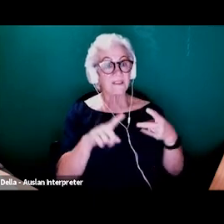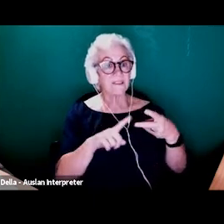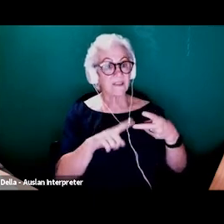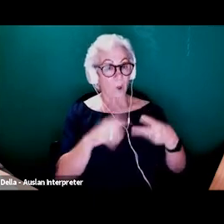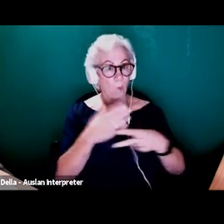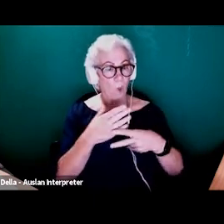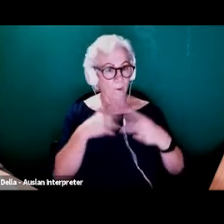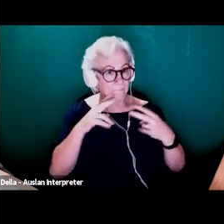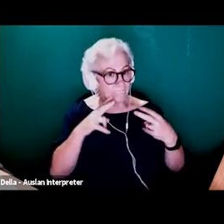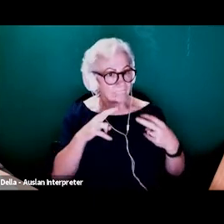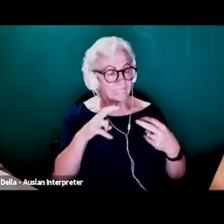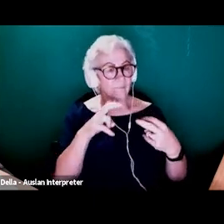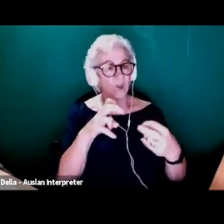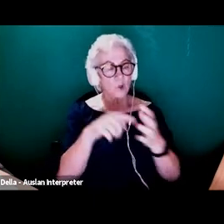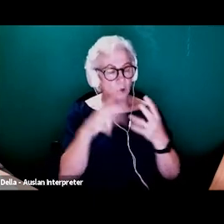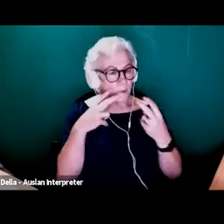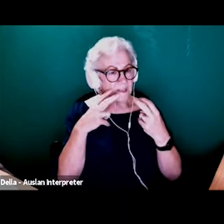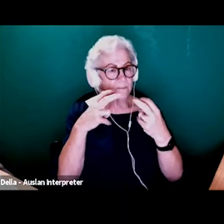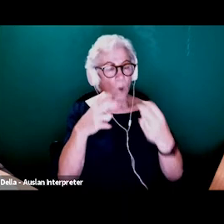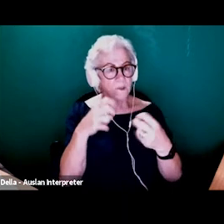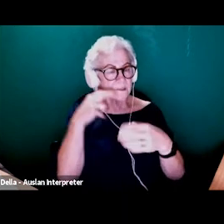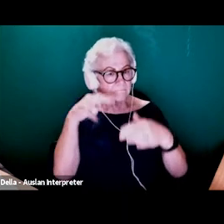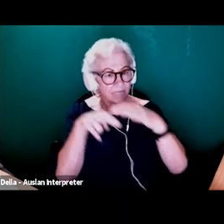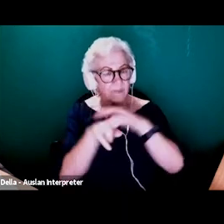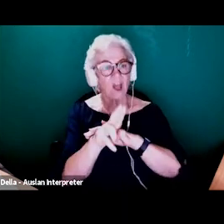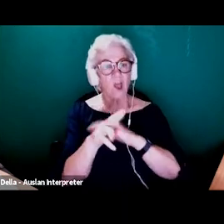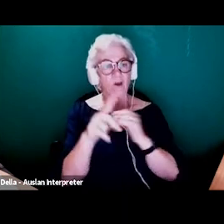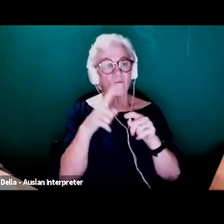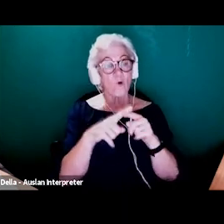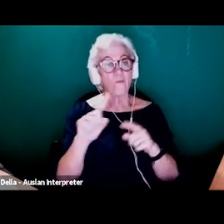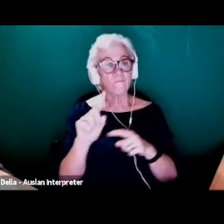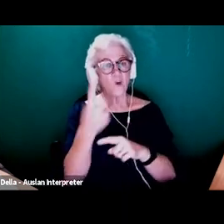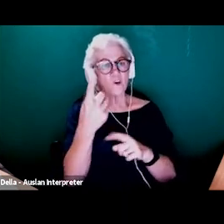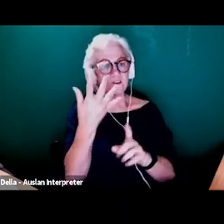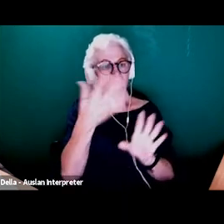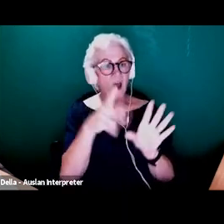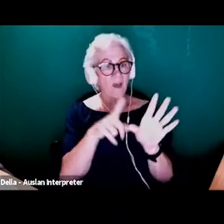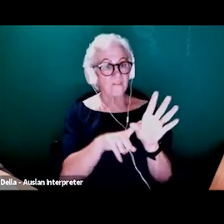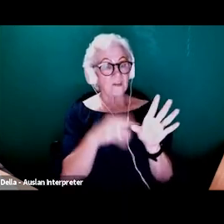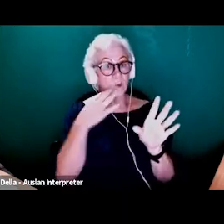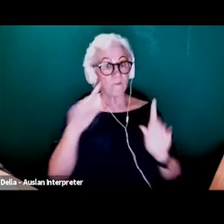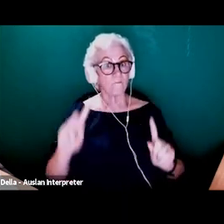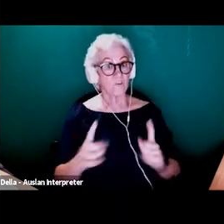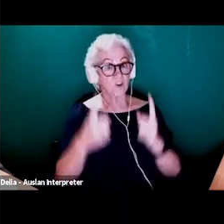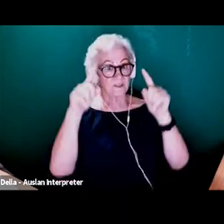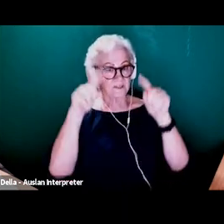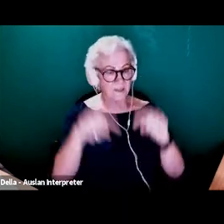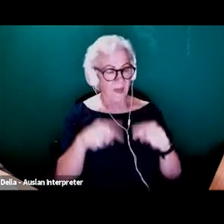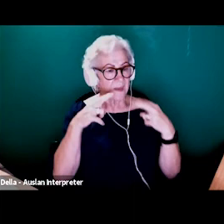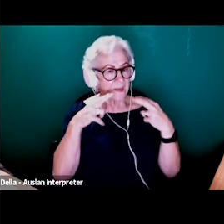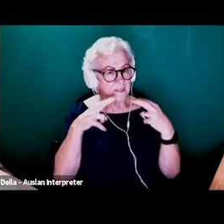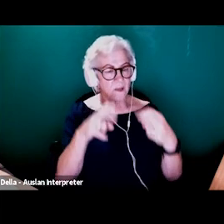is exploring the trajectories of opioid use in the first 5 years following initiation and examining the